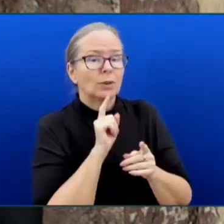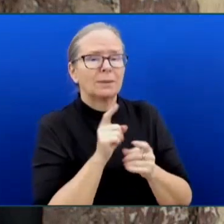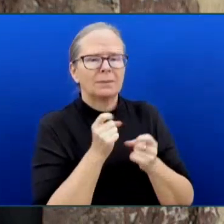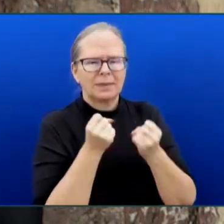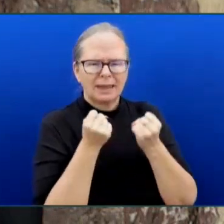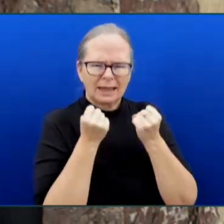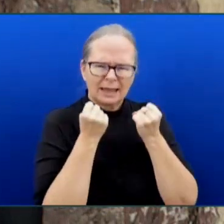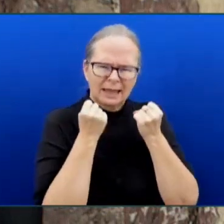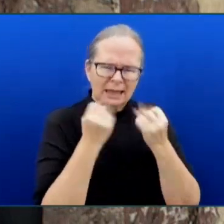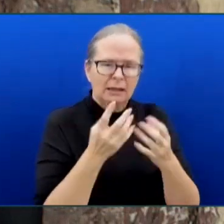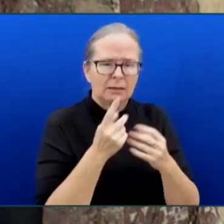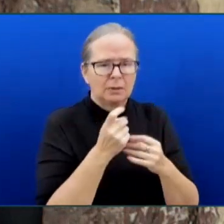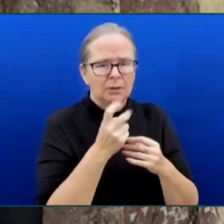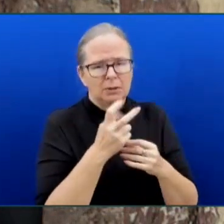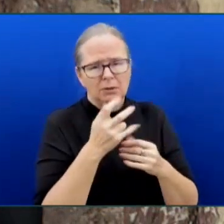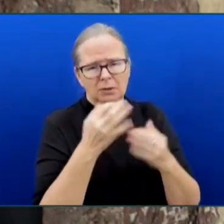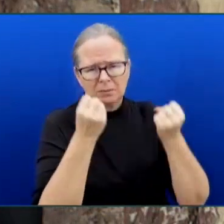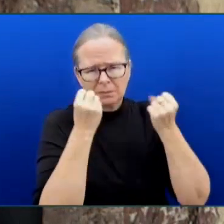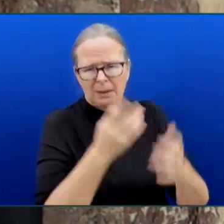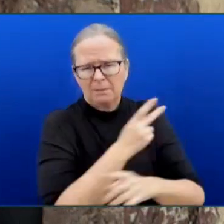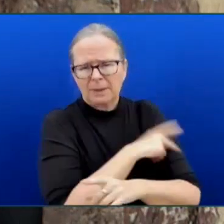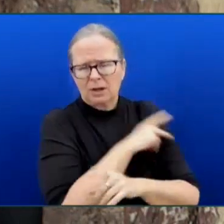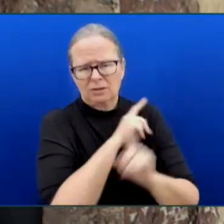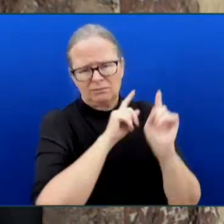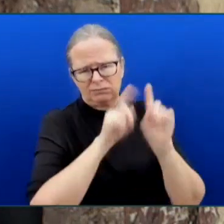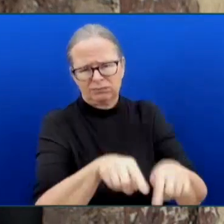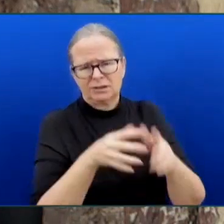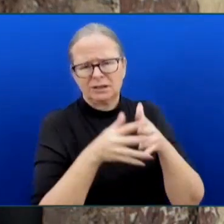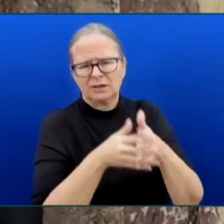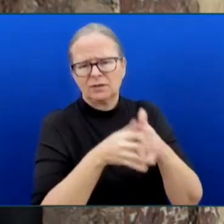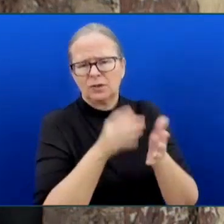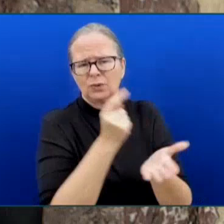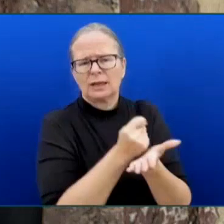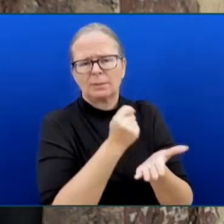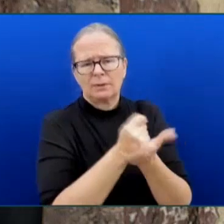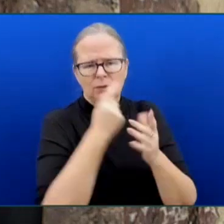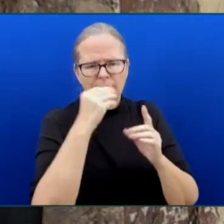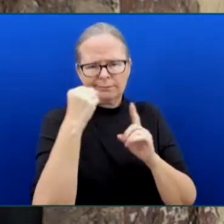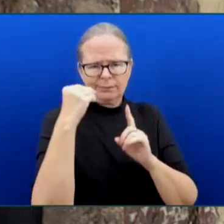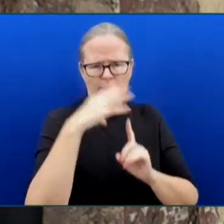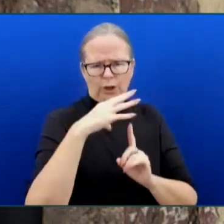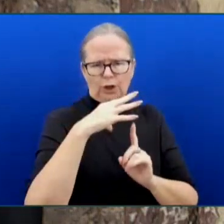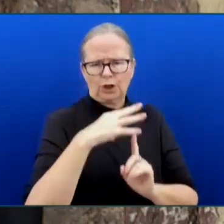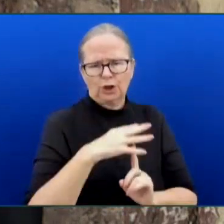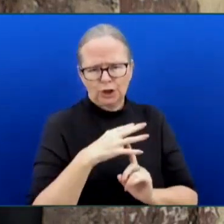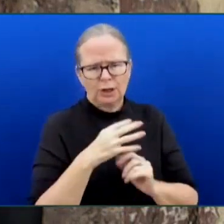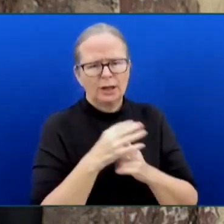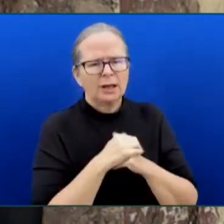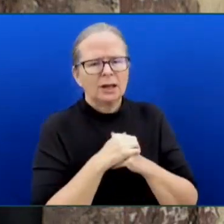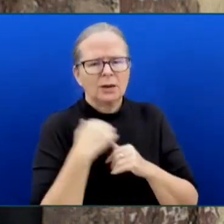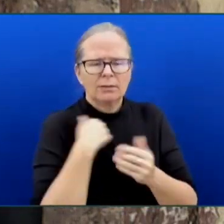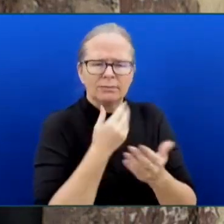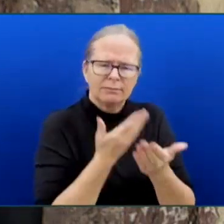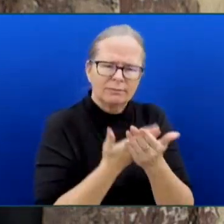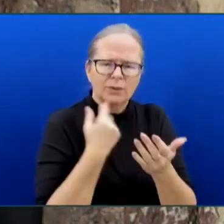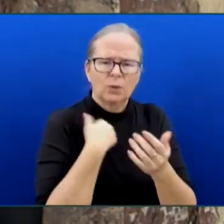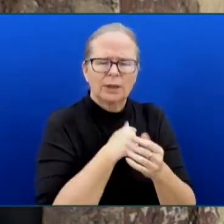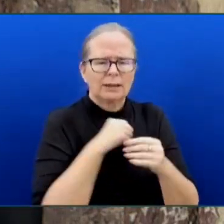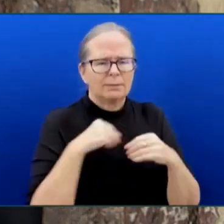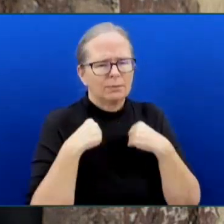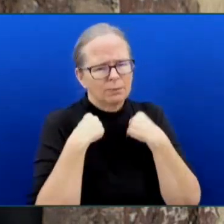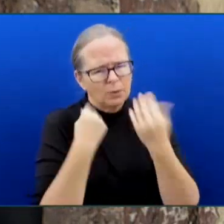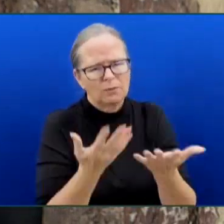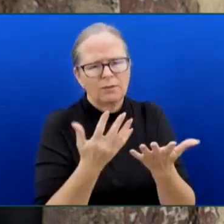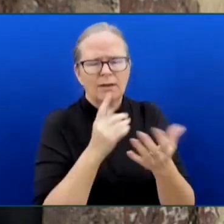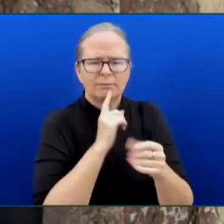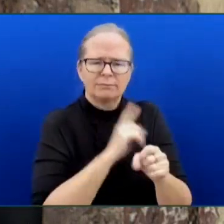our determination to act in every element of cancer care. I might note, for example, on diagnostic care, that